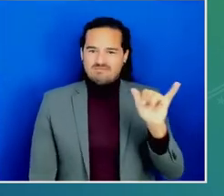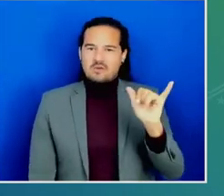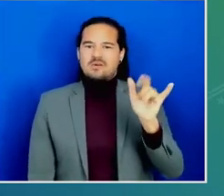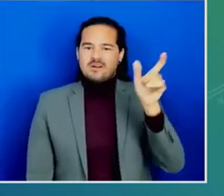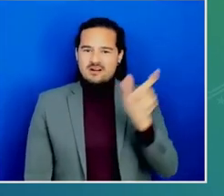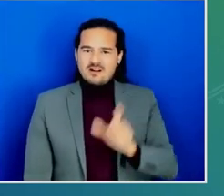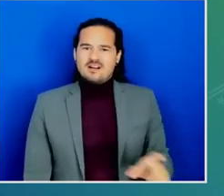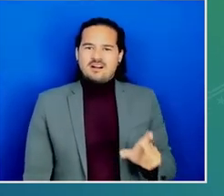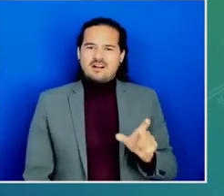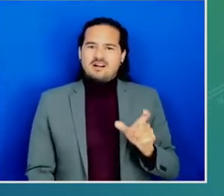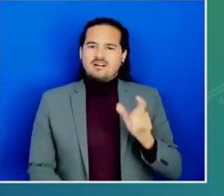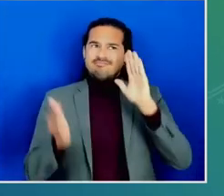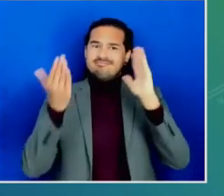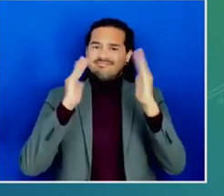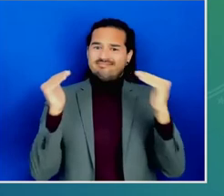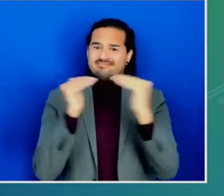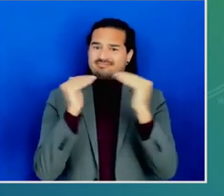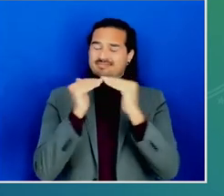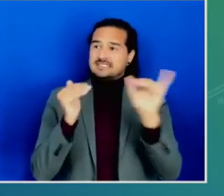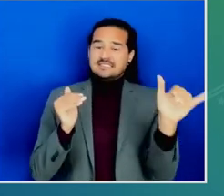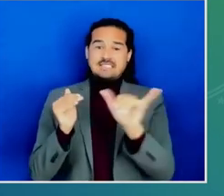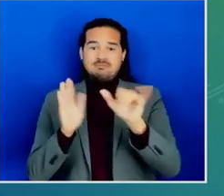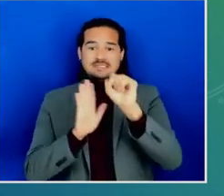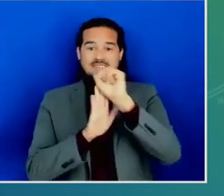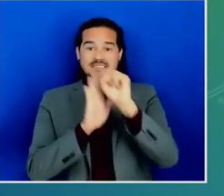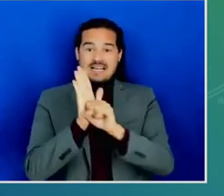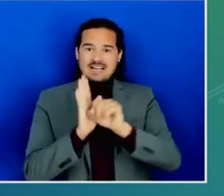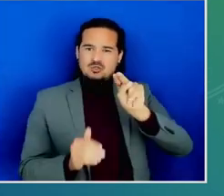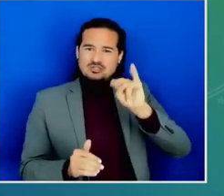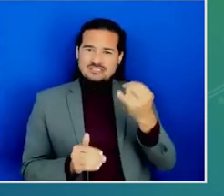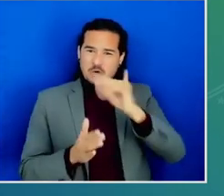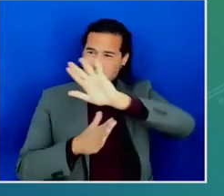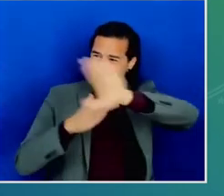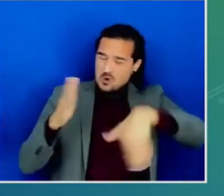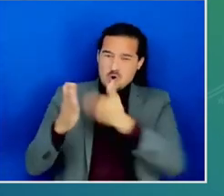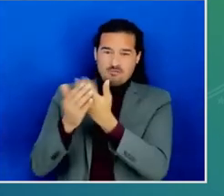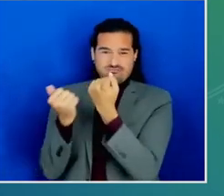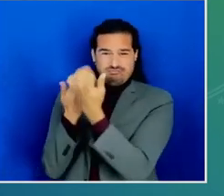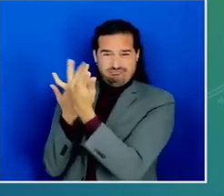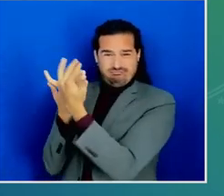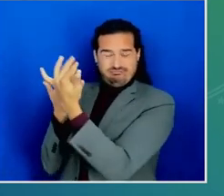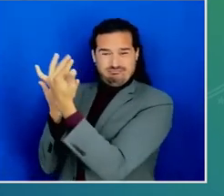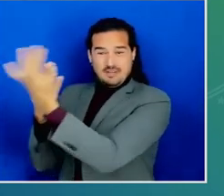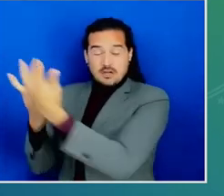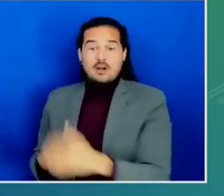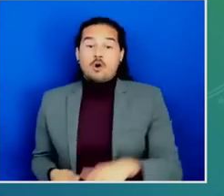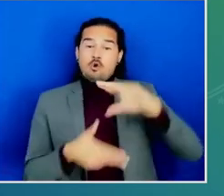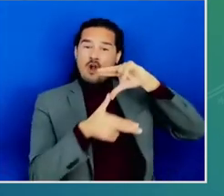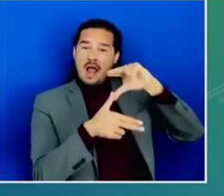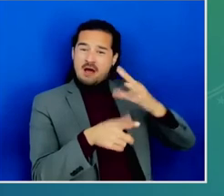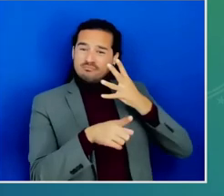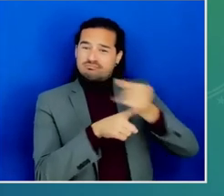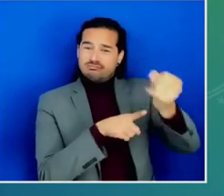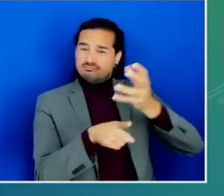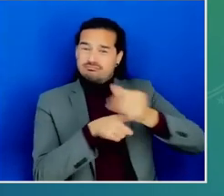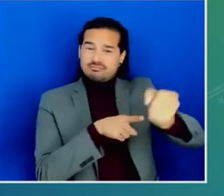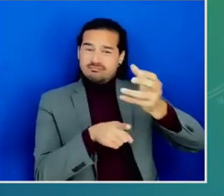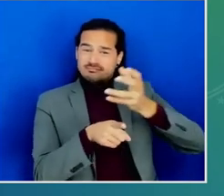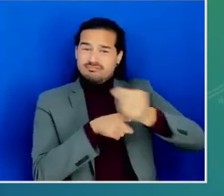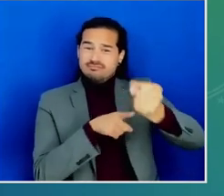of the entire state of New Jersey, literally burned to the ground. Intense and powerful hurricanes, tropical